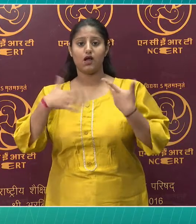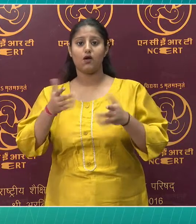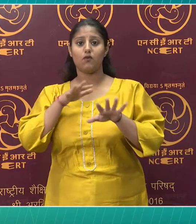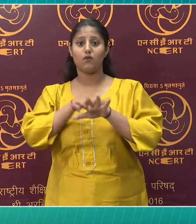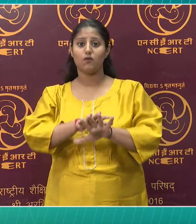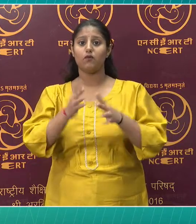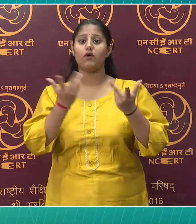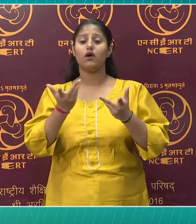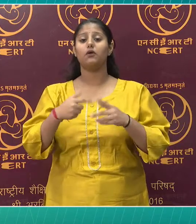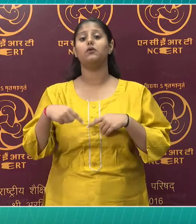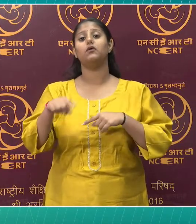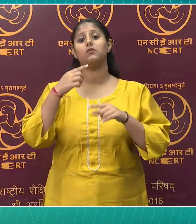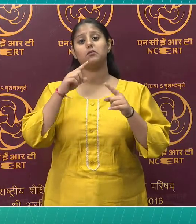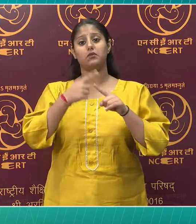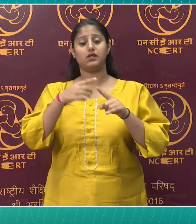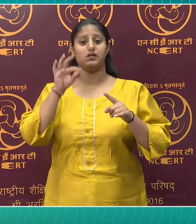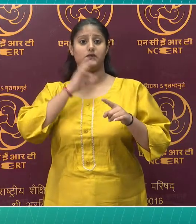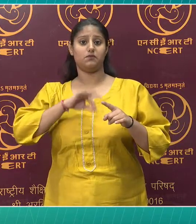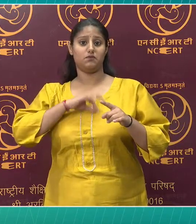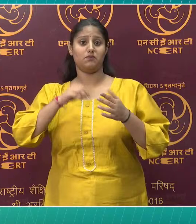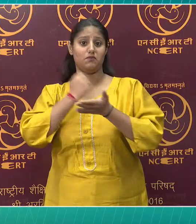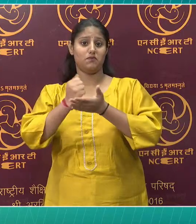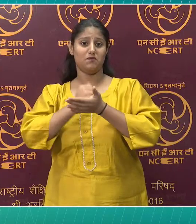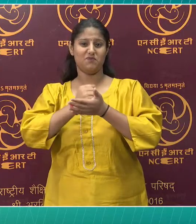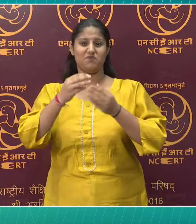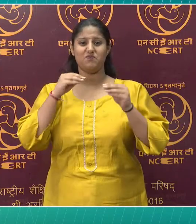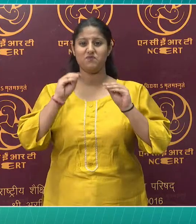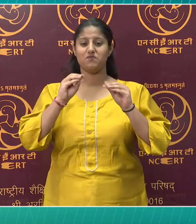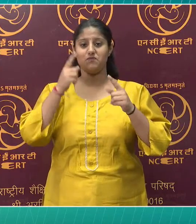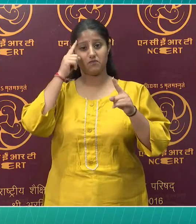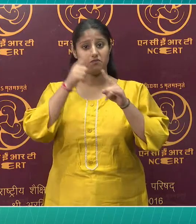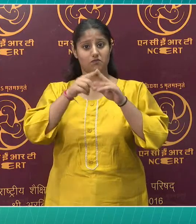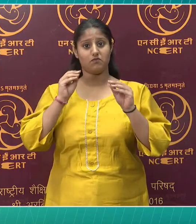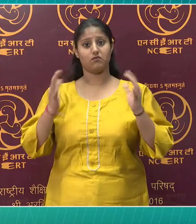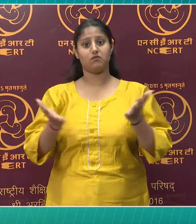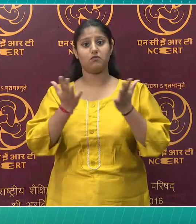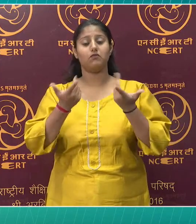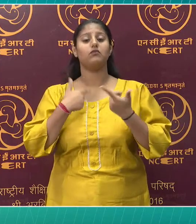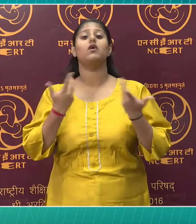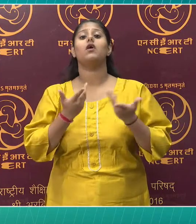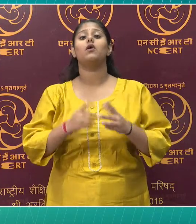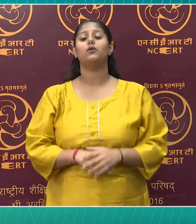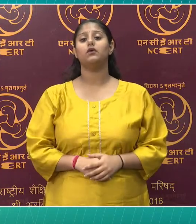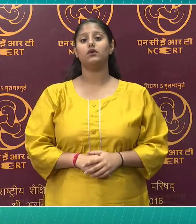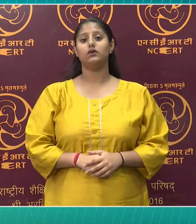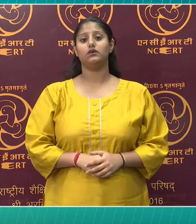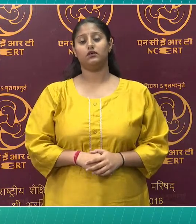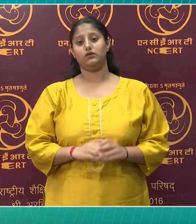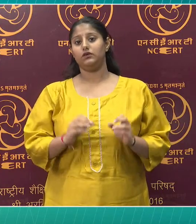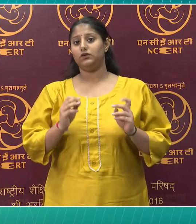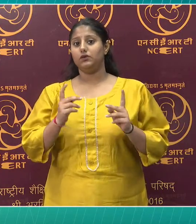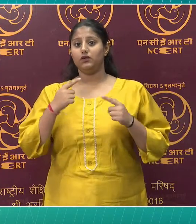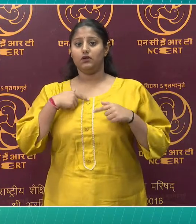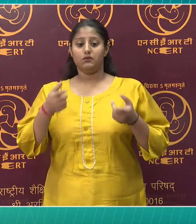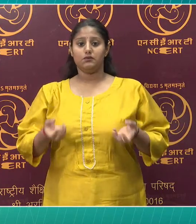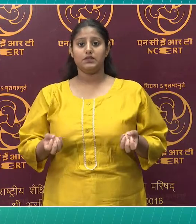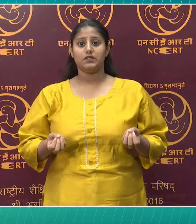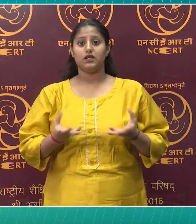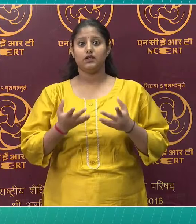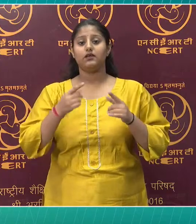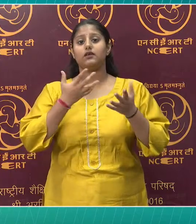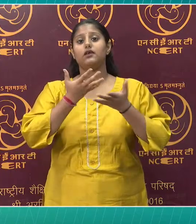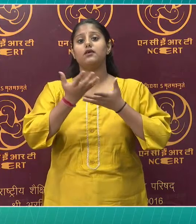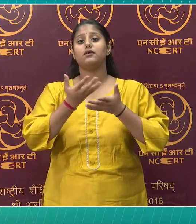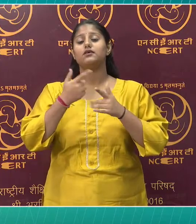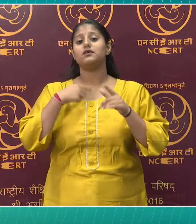innovative practices and best practices they can use to teach children. So, sir, let us start with